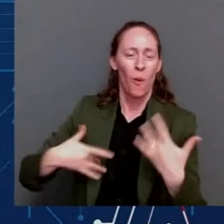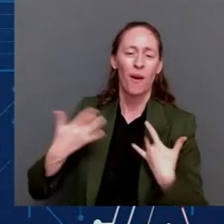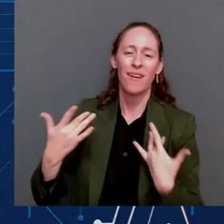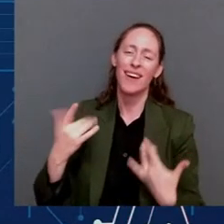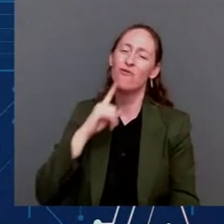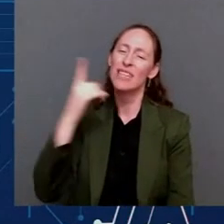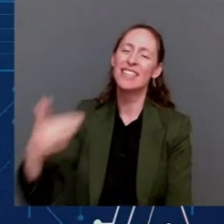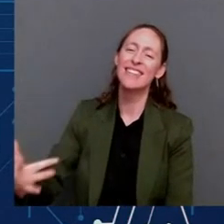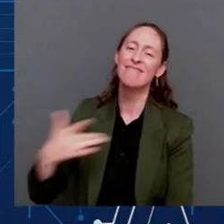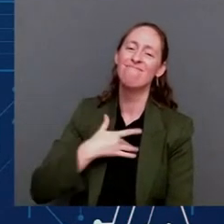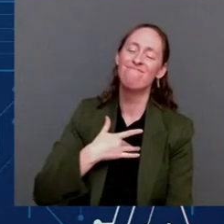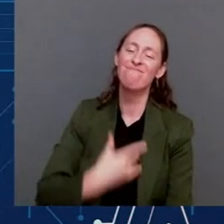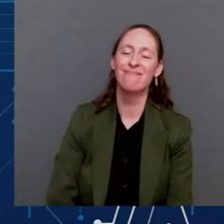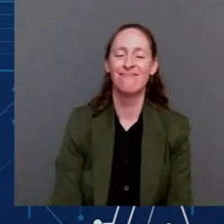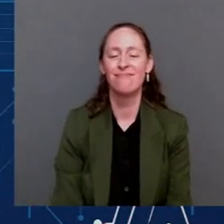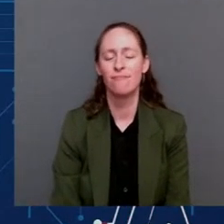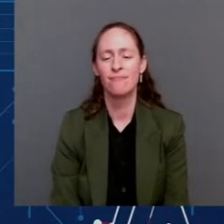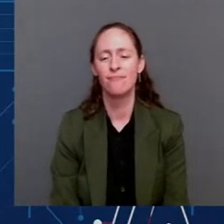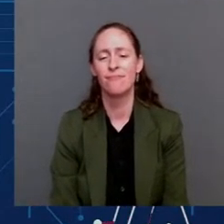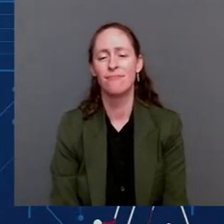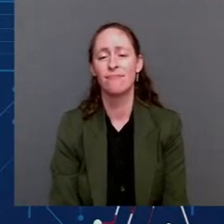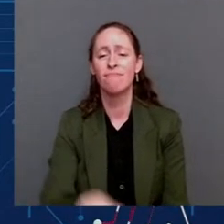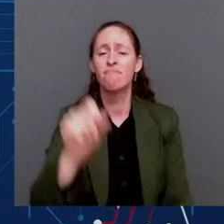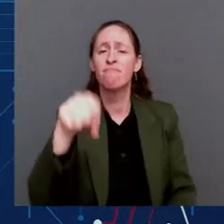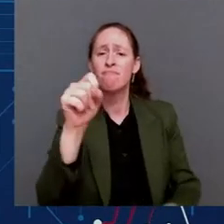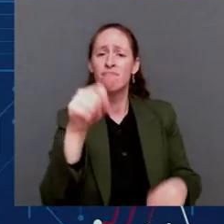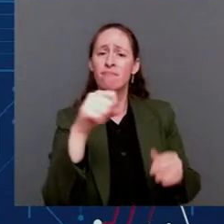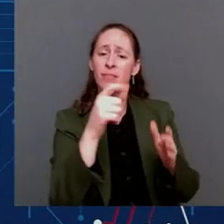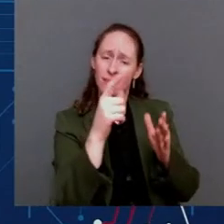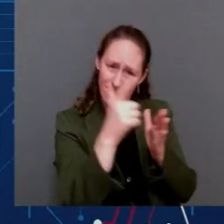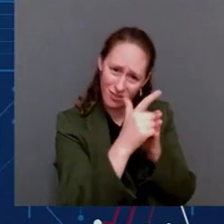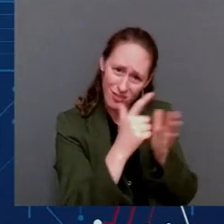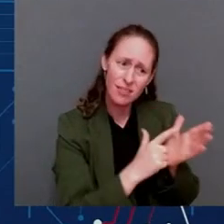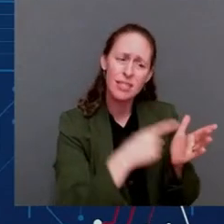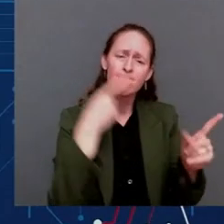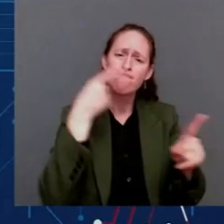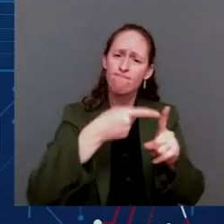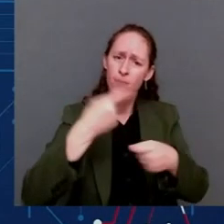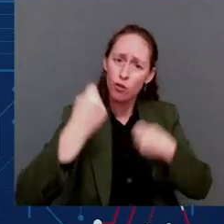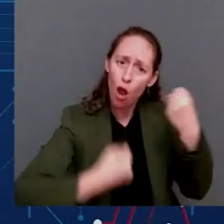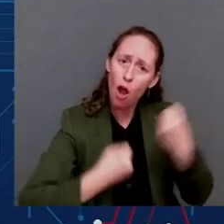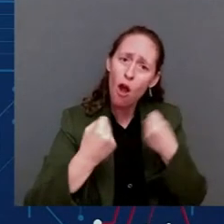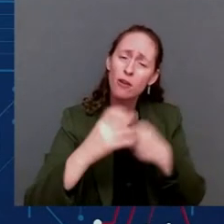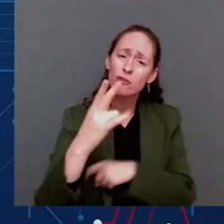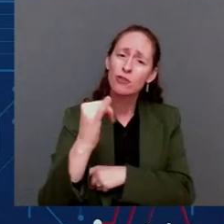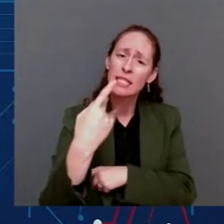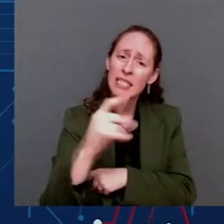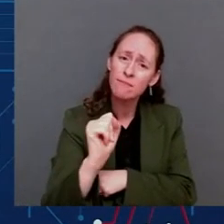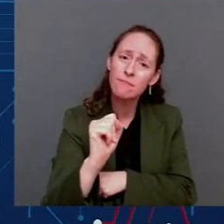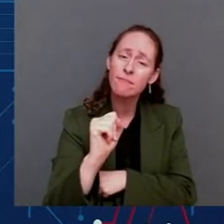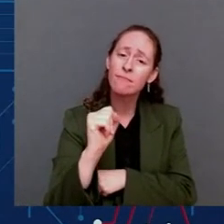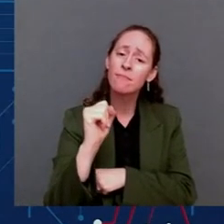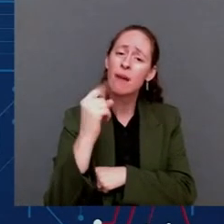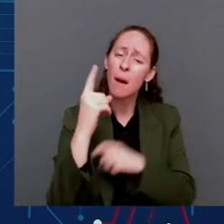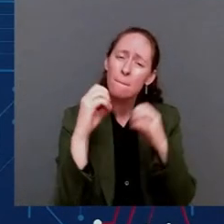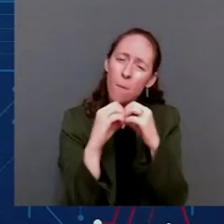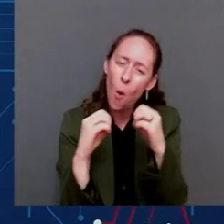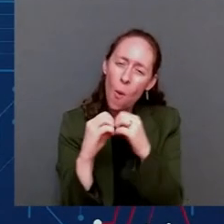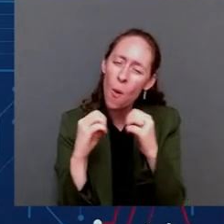bill has supercharged our efforts to make semiconductors here in America. And you know, these tiny little computer chips, the